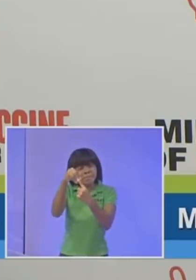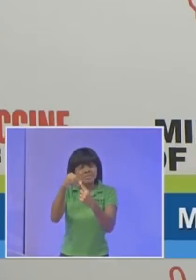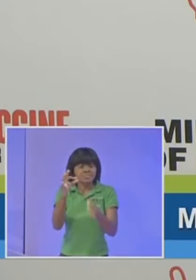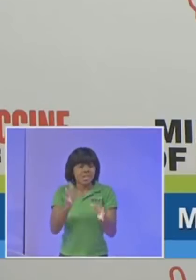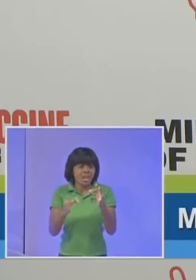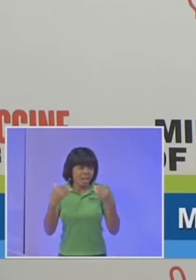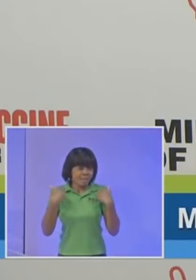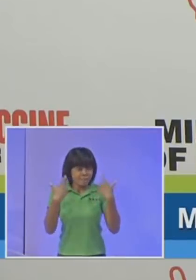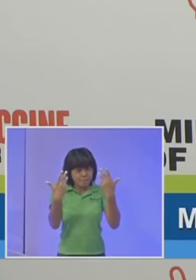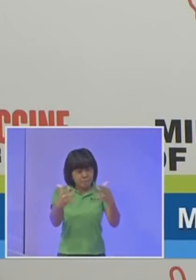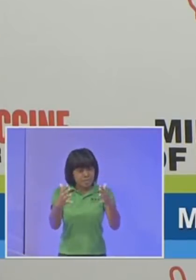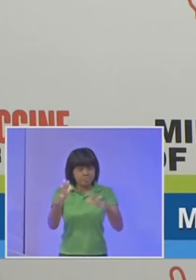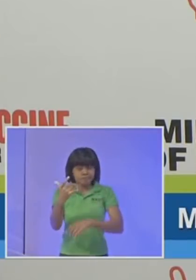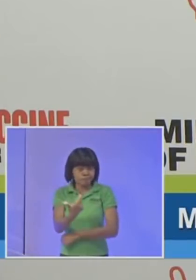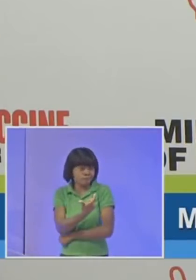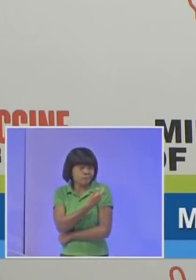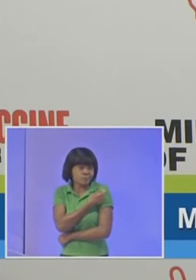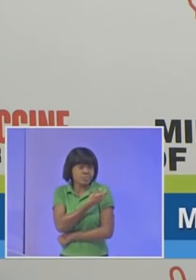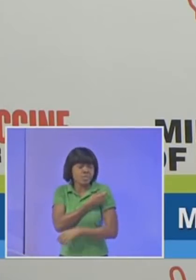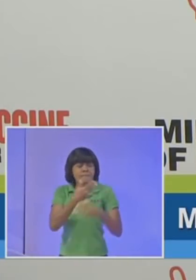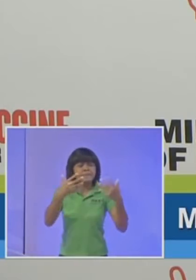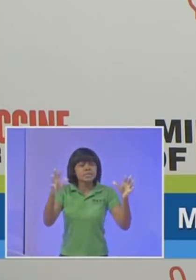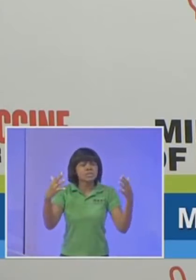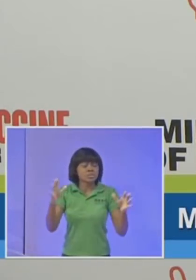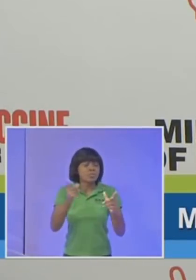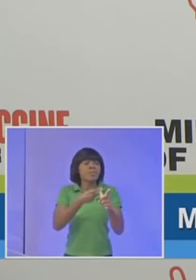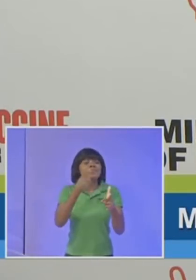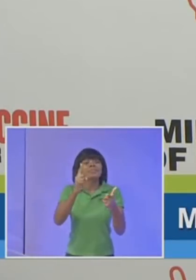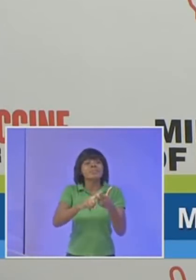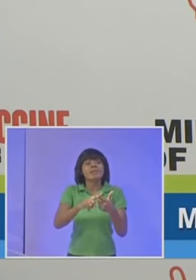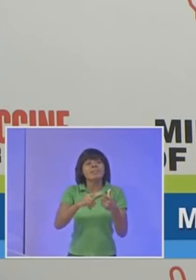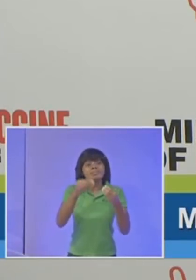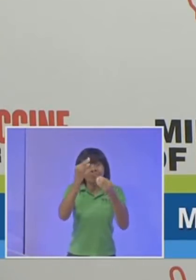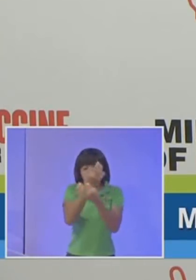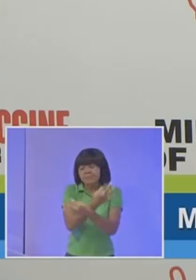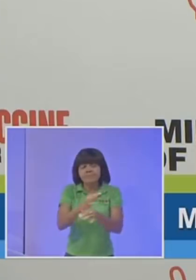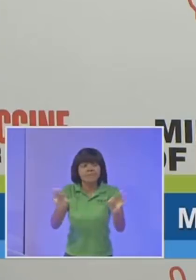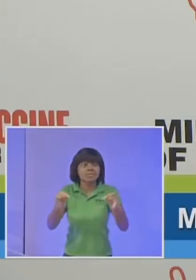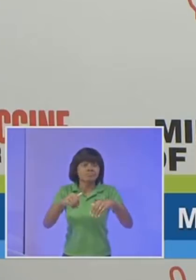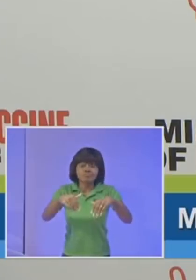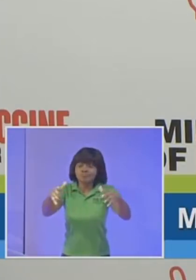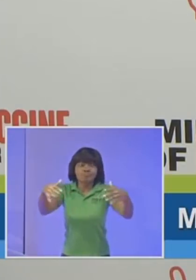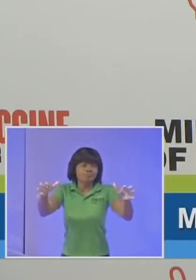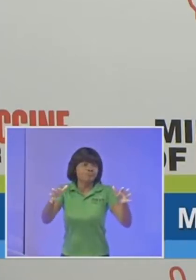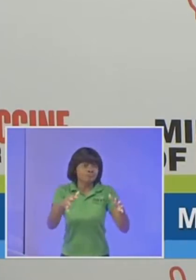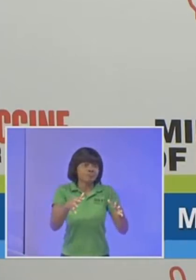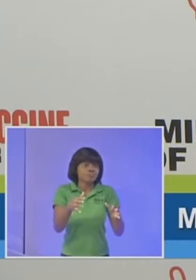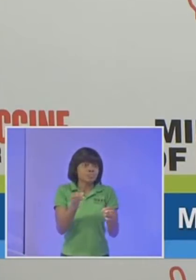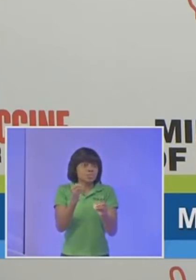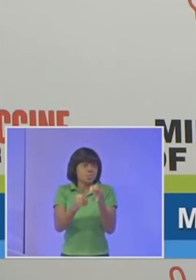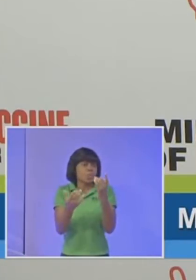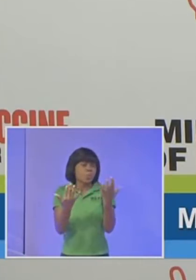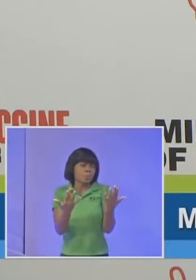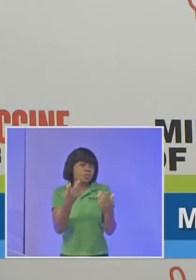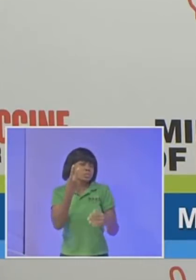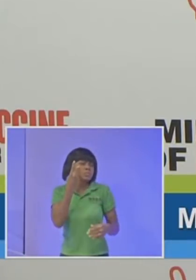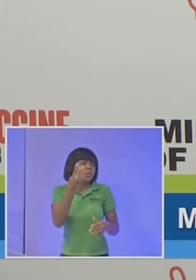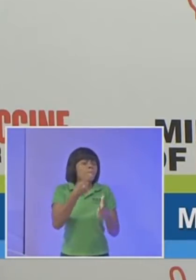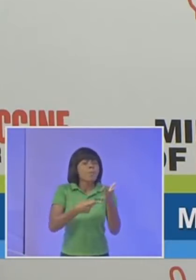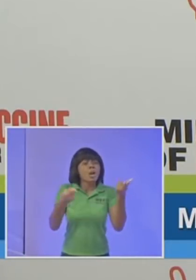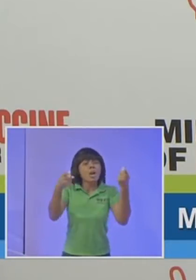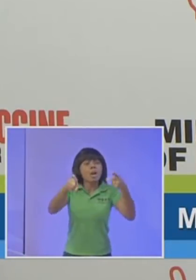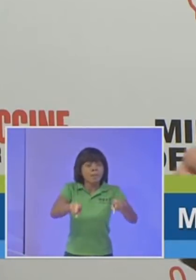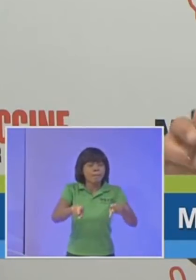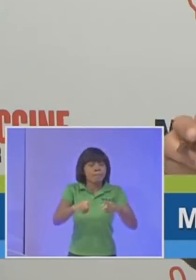about, we don't have a position on that as yet, but let's wait and see what happens with the numbers. On the issue of